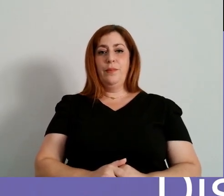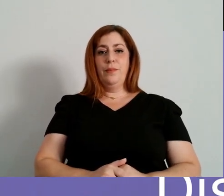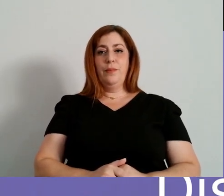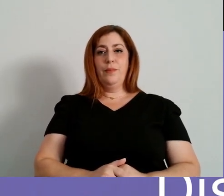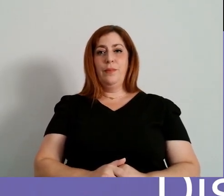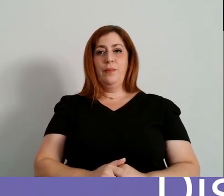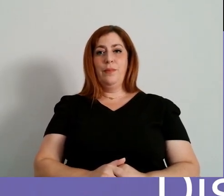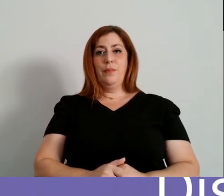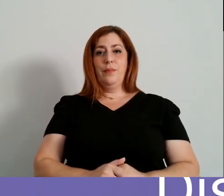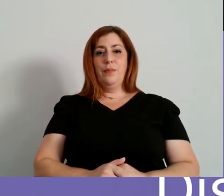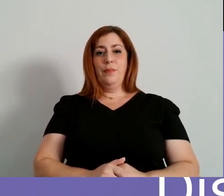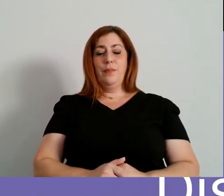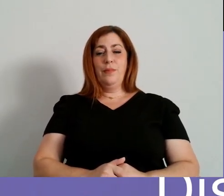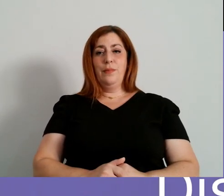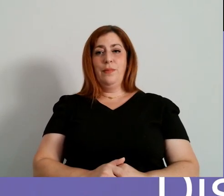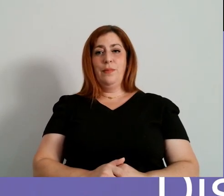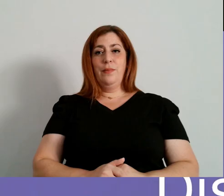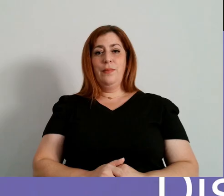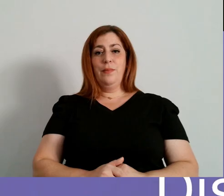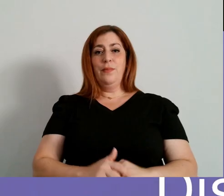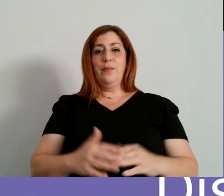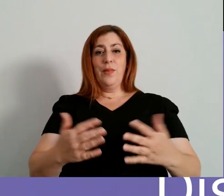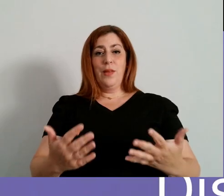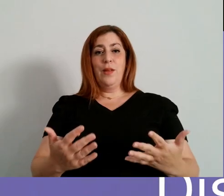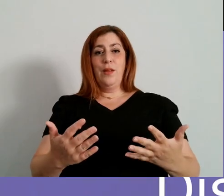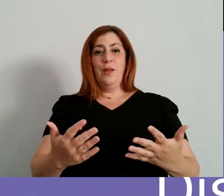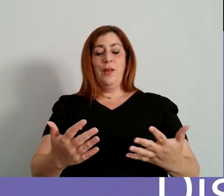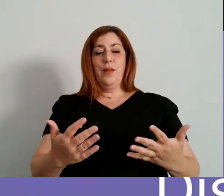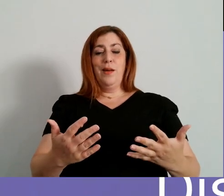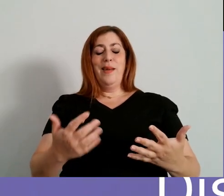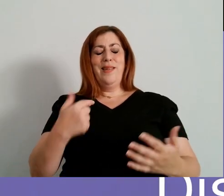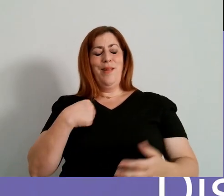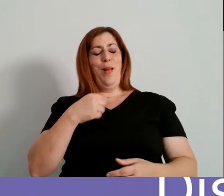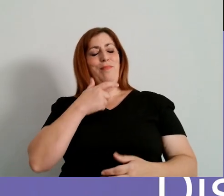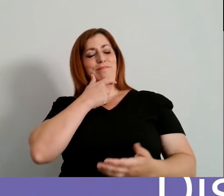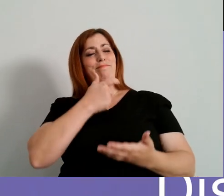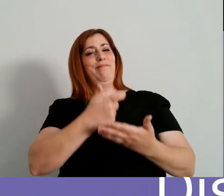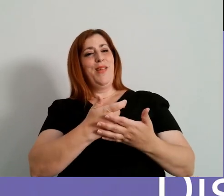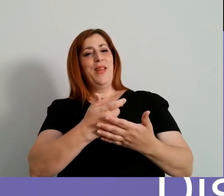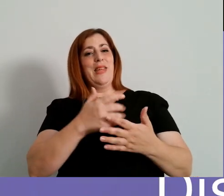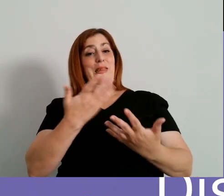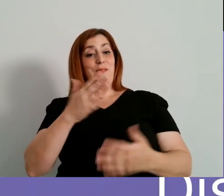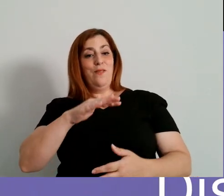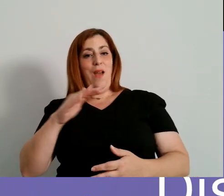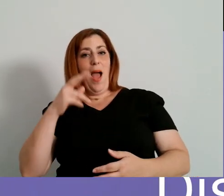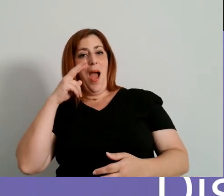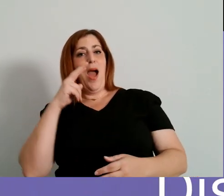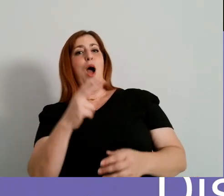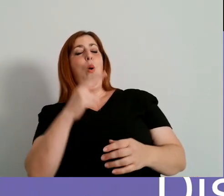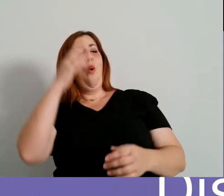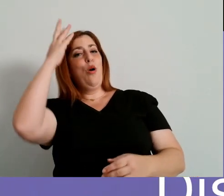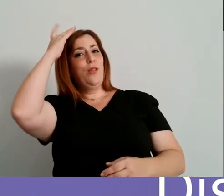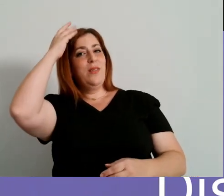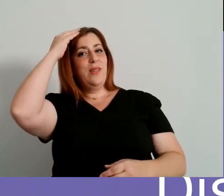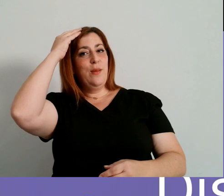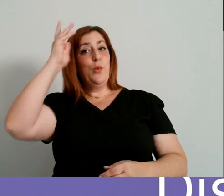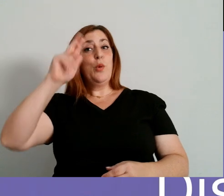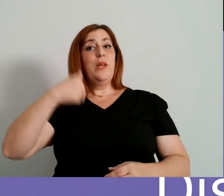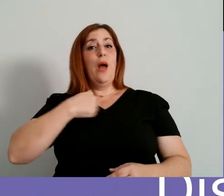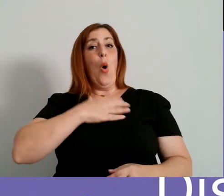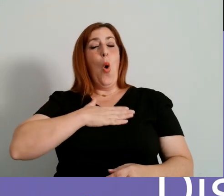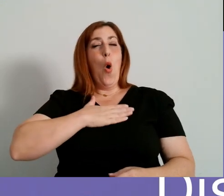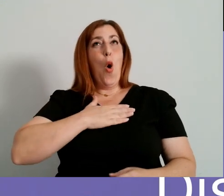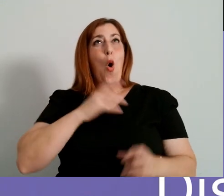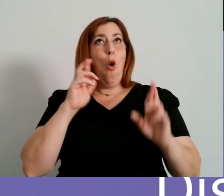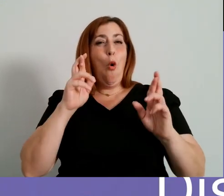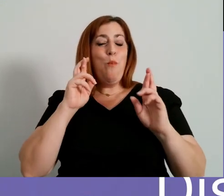And it's okay. So from that comment there, it was great to see how the kids viewed autism. I'm hoping that things are changing